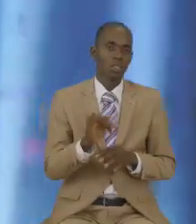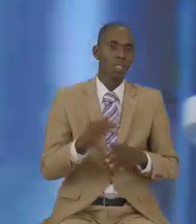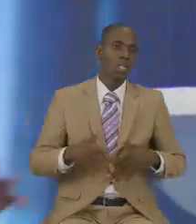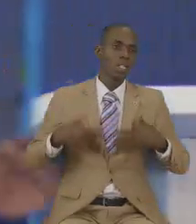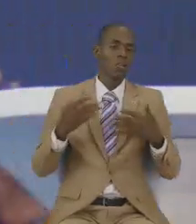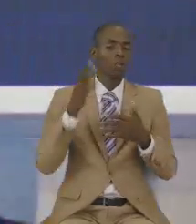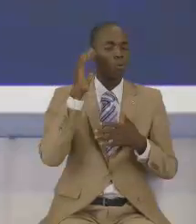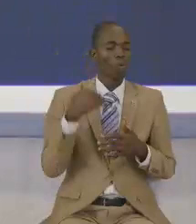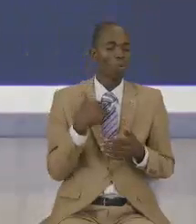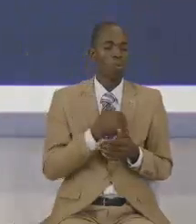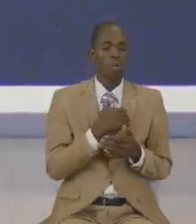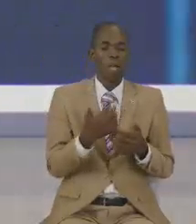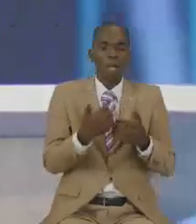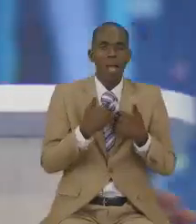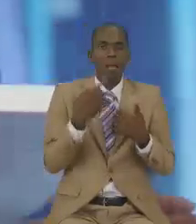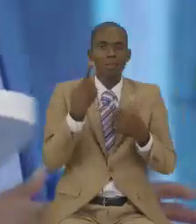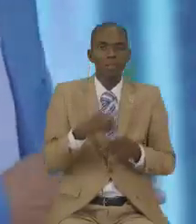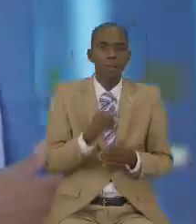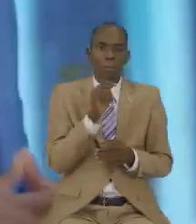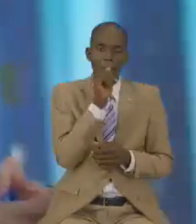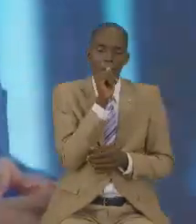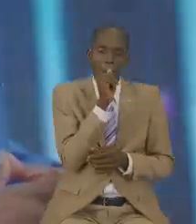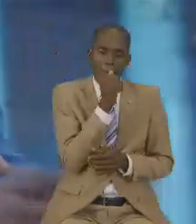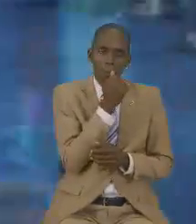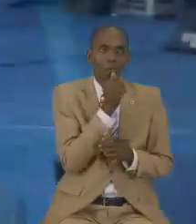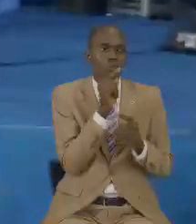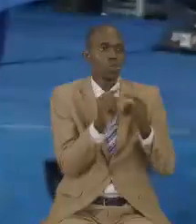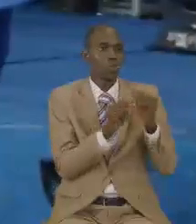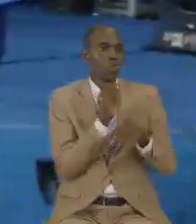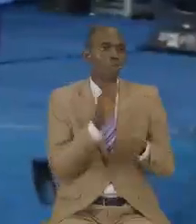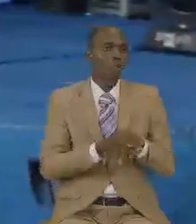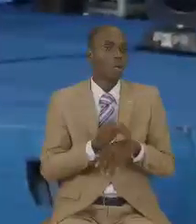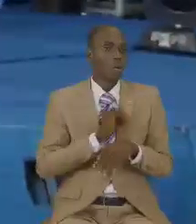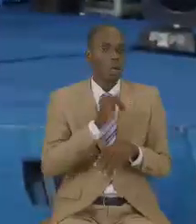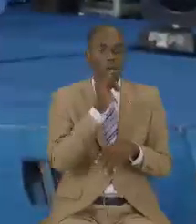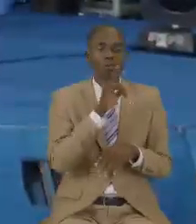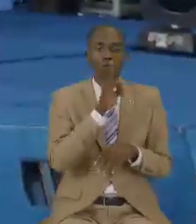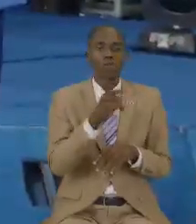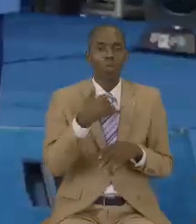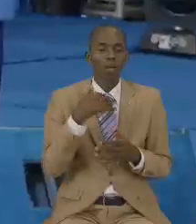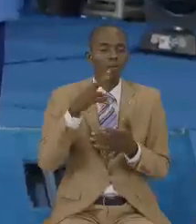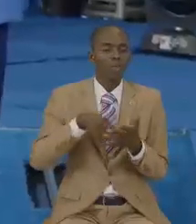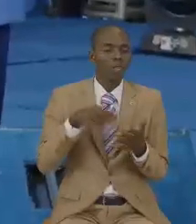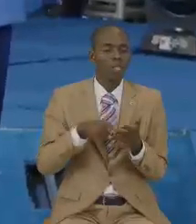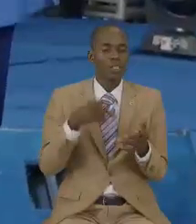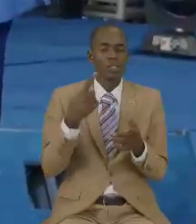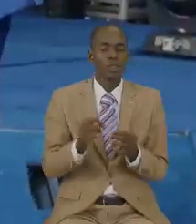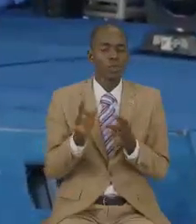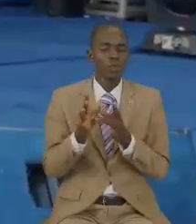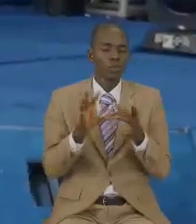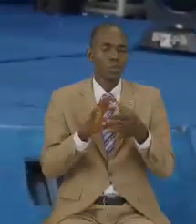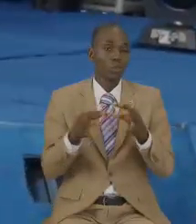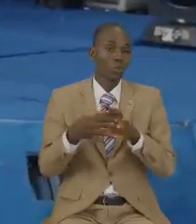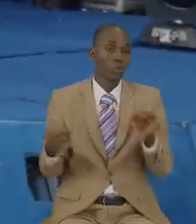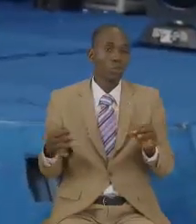to patiently go on. I'm sure you have you've read the story. It's a fable actually, of